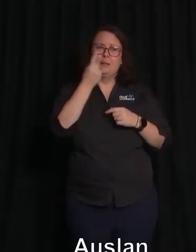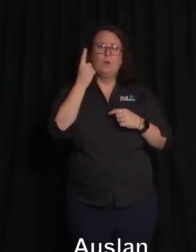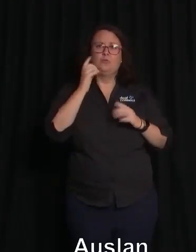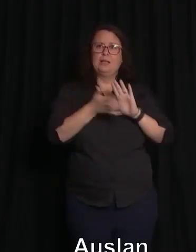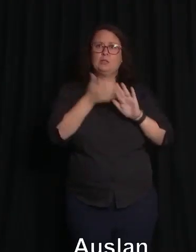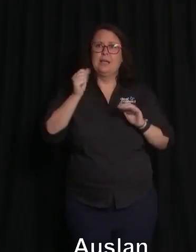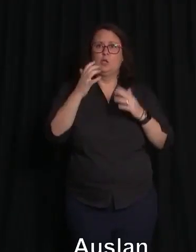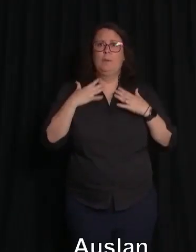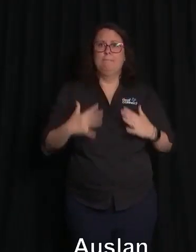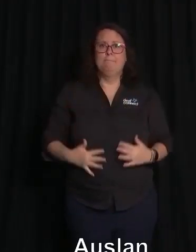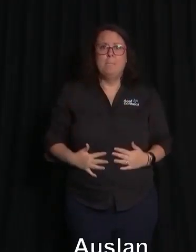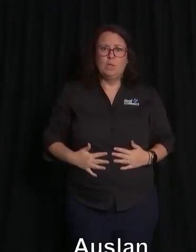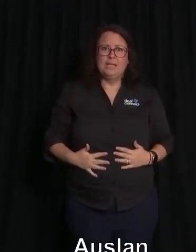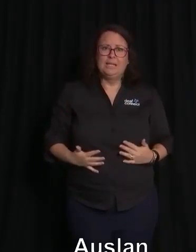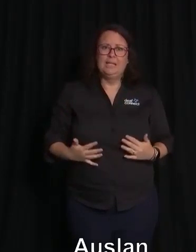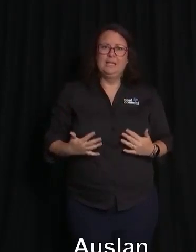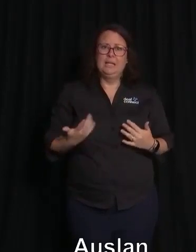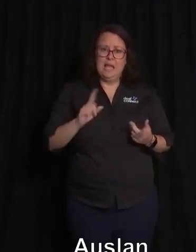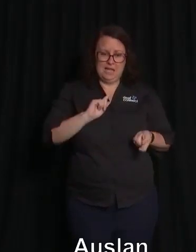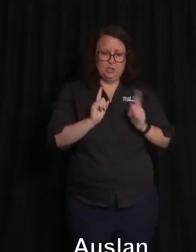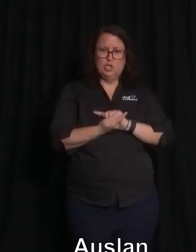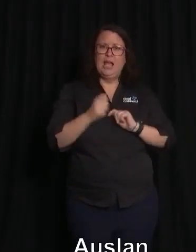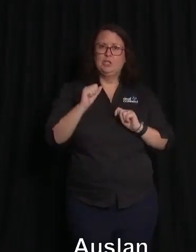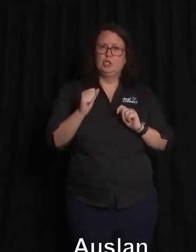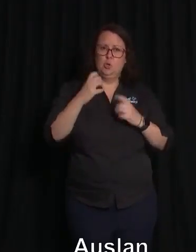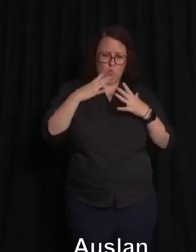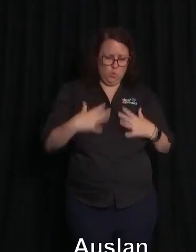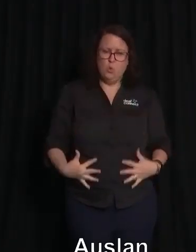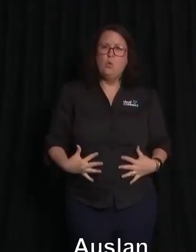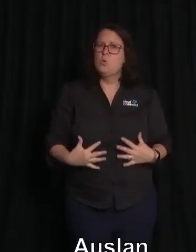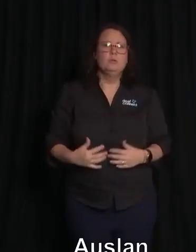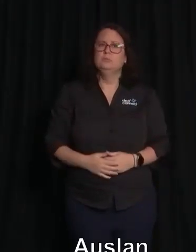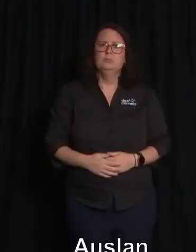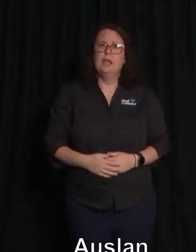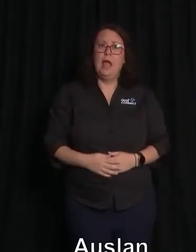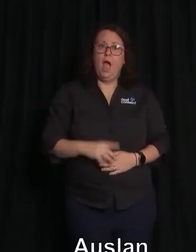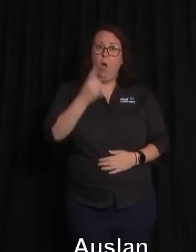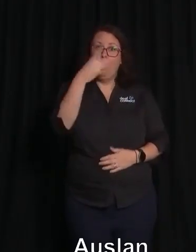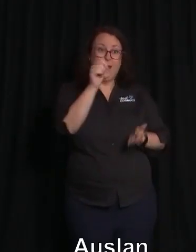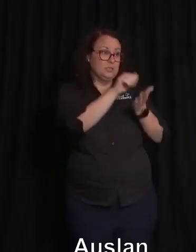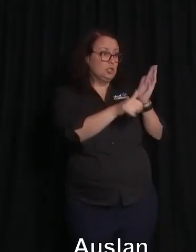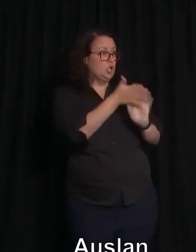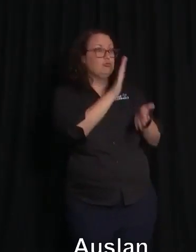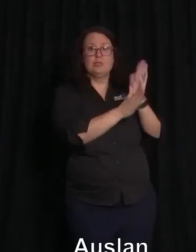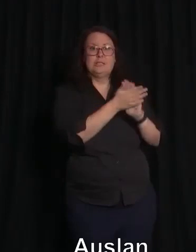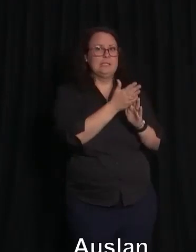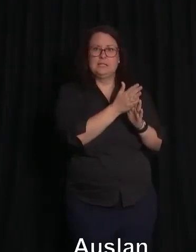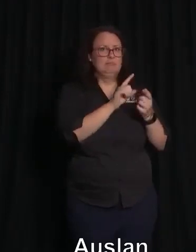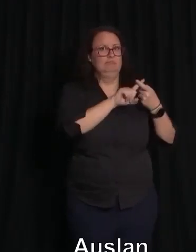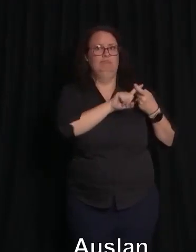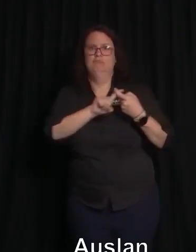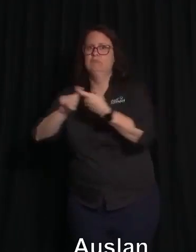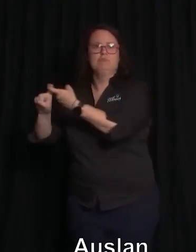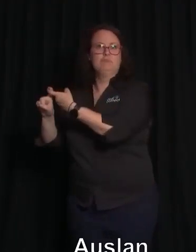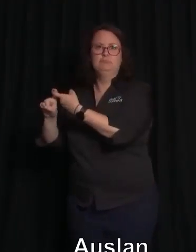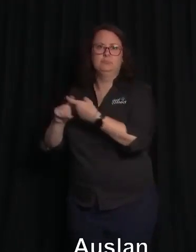from your bodily autonomy and from your bodily integrity, it doesn't stop there, right? It doesn't stop there. It's